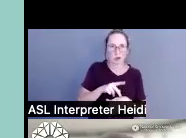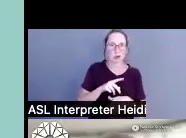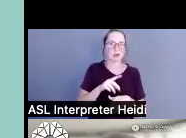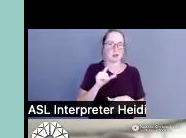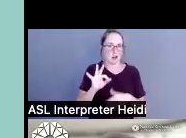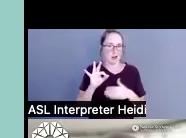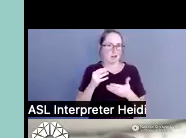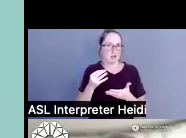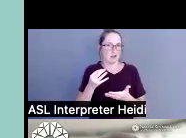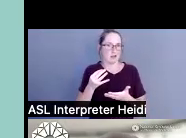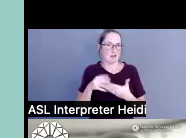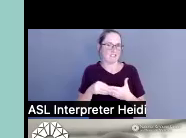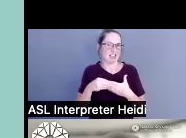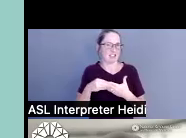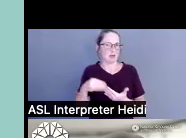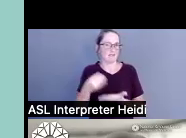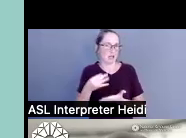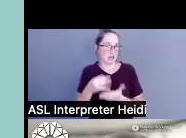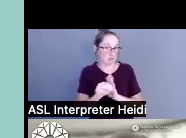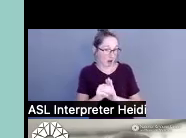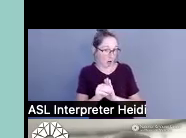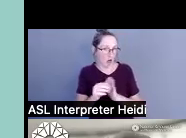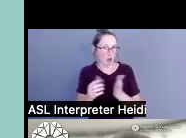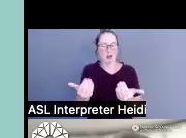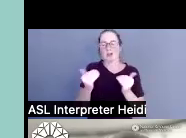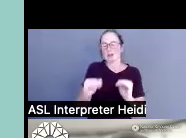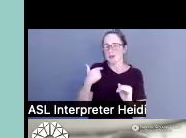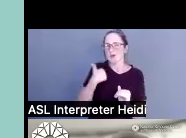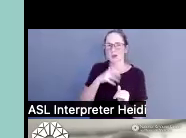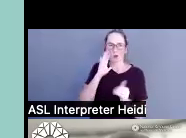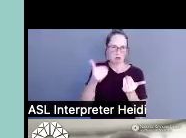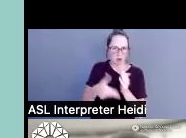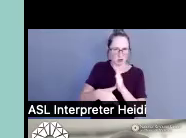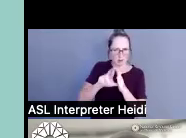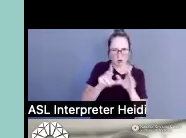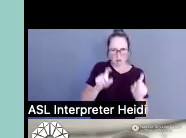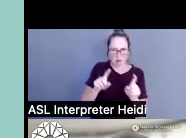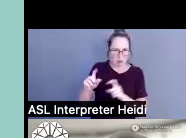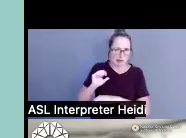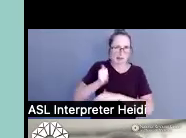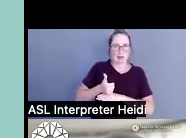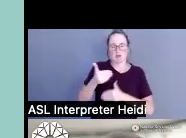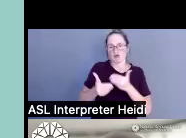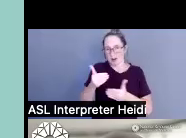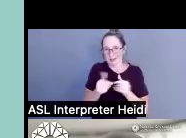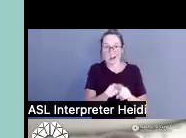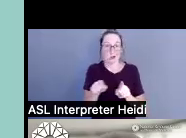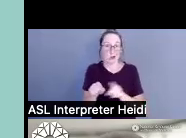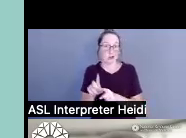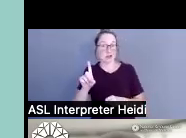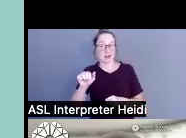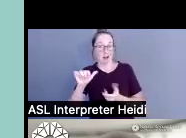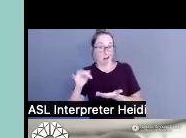the flexible financial assistance model, and then we'll get into reviewing the program implementation process as well as the data